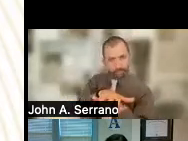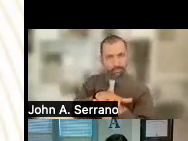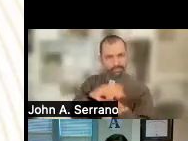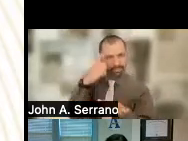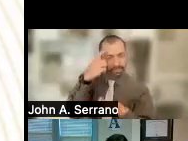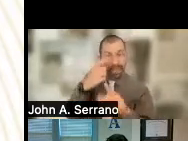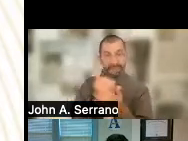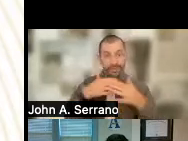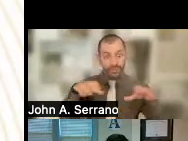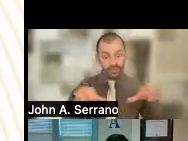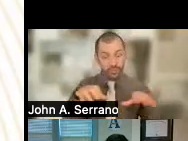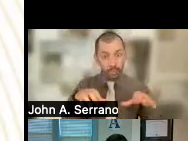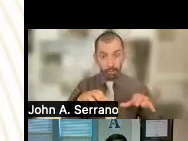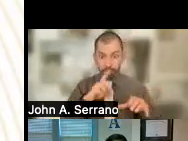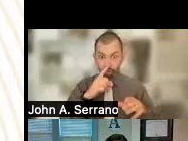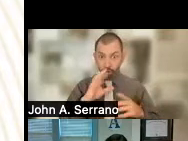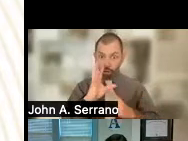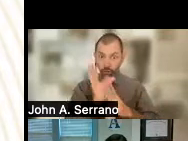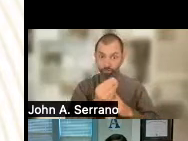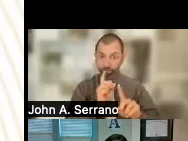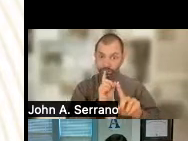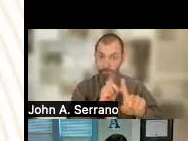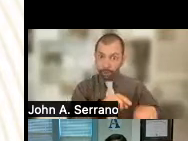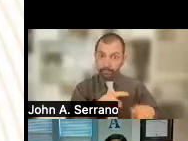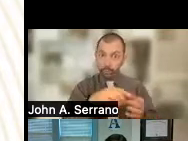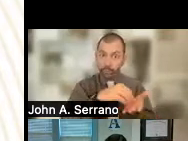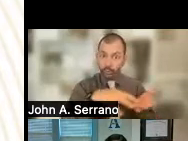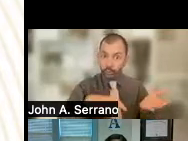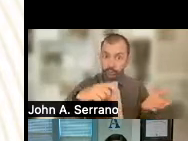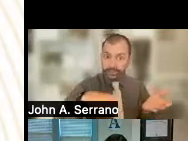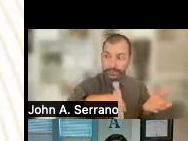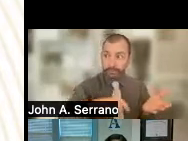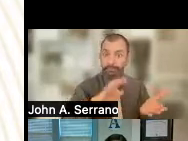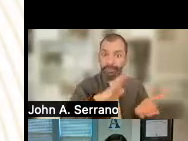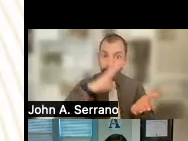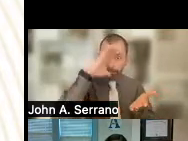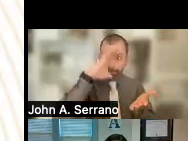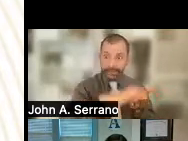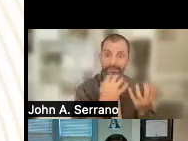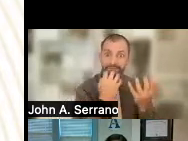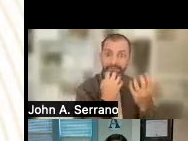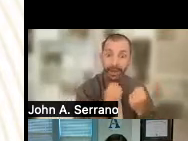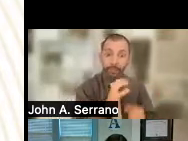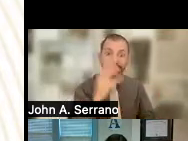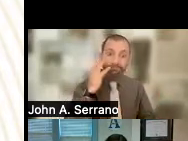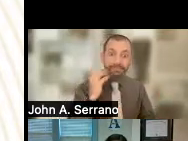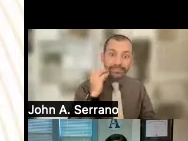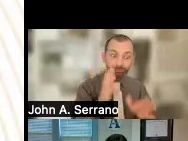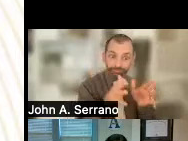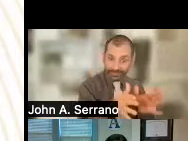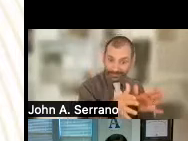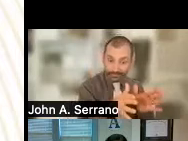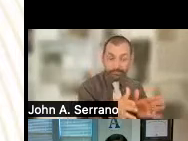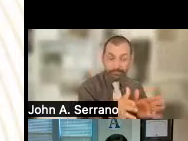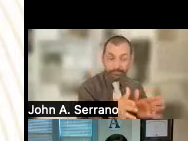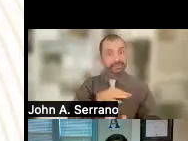of the process we're going through. We need to have that underlying and embedded with everything else. Are we making a culturally appropriate response? Are we